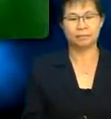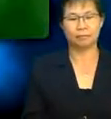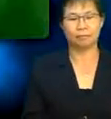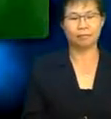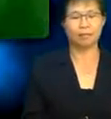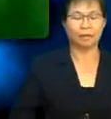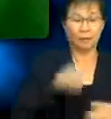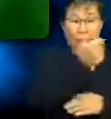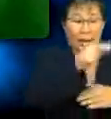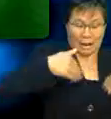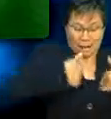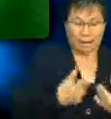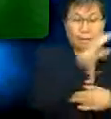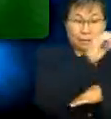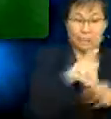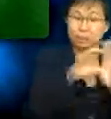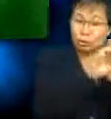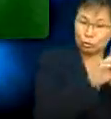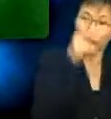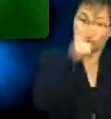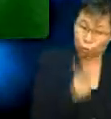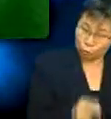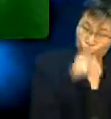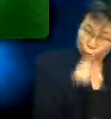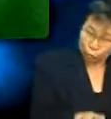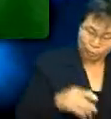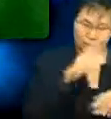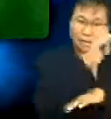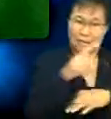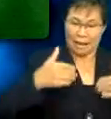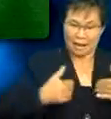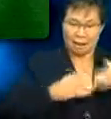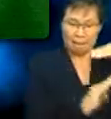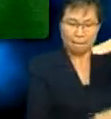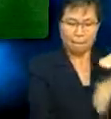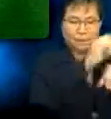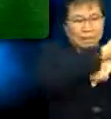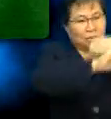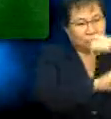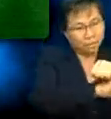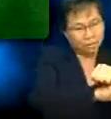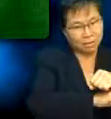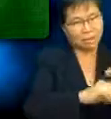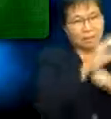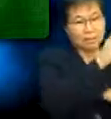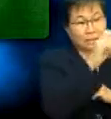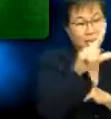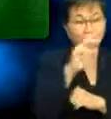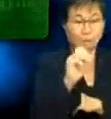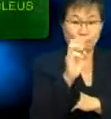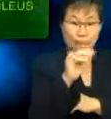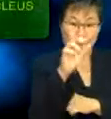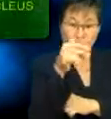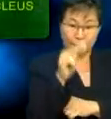An animal cell, such as a human cell, has this basic structure: cell